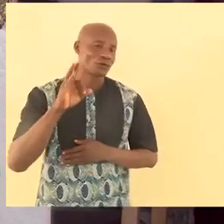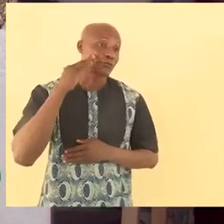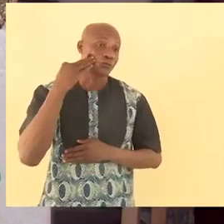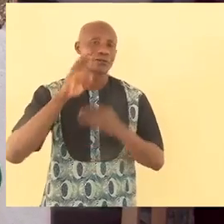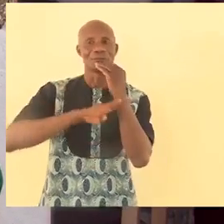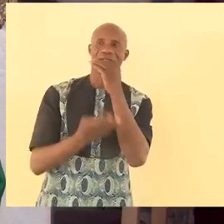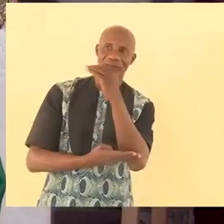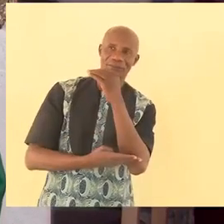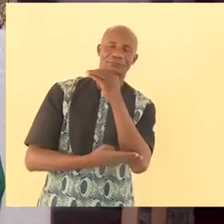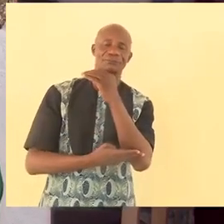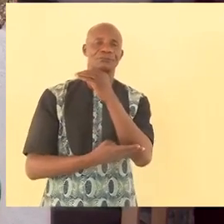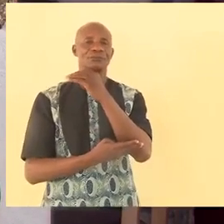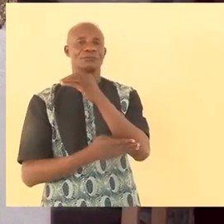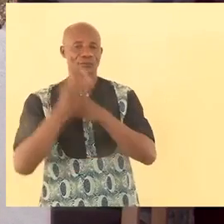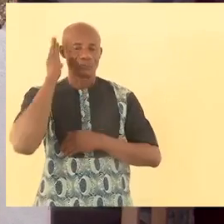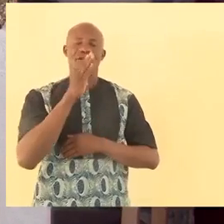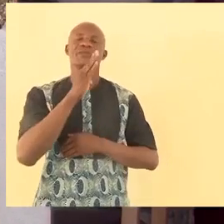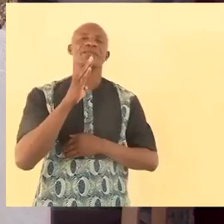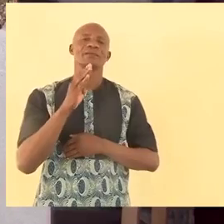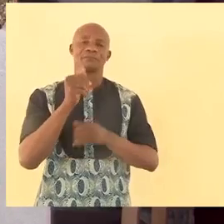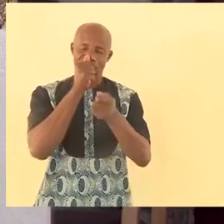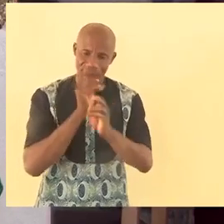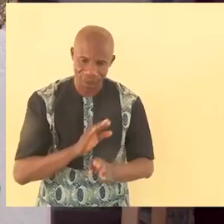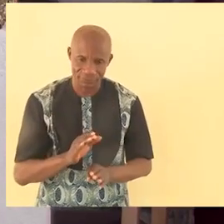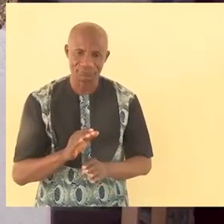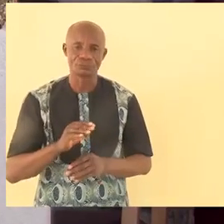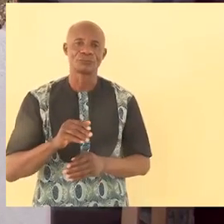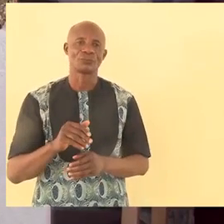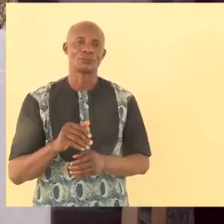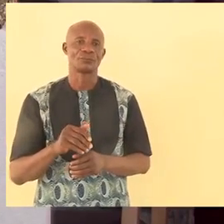Your fruit baskets, your breadboards will be blessed.